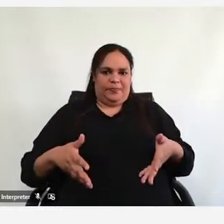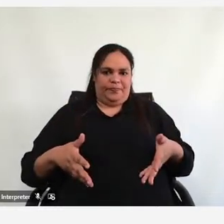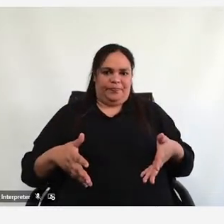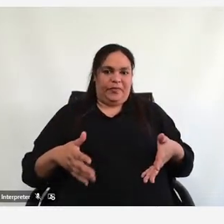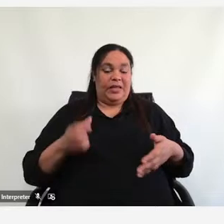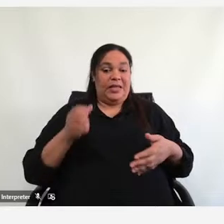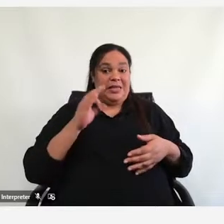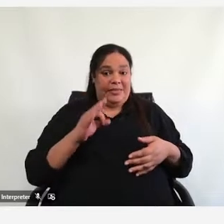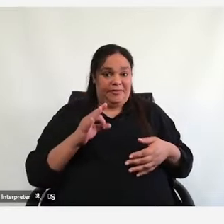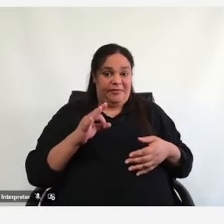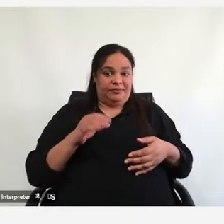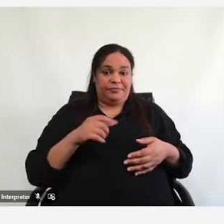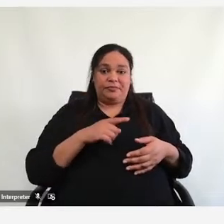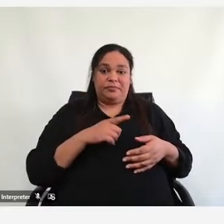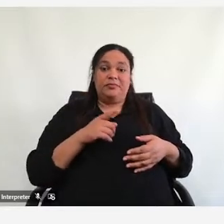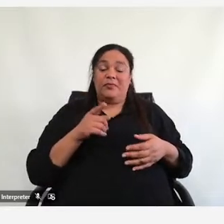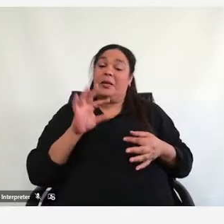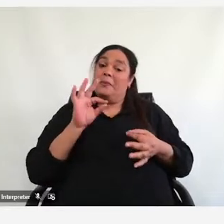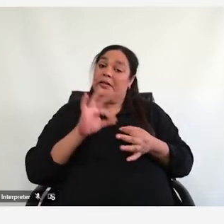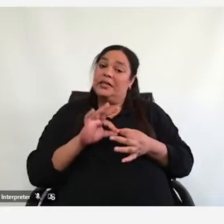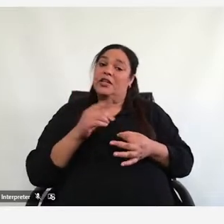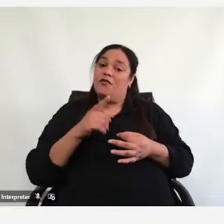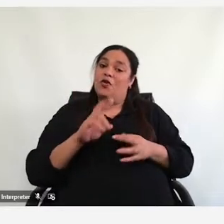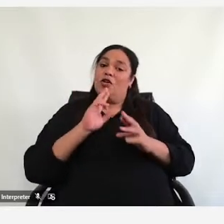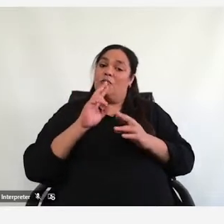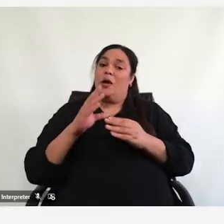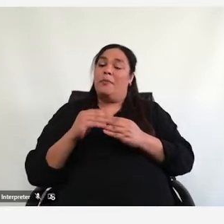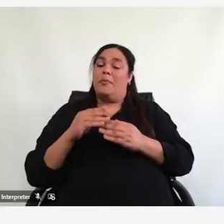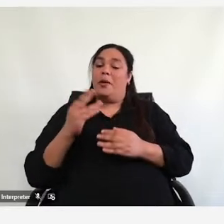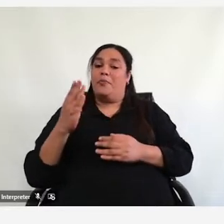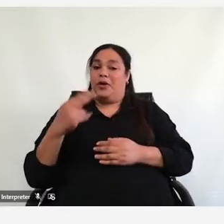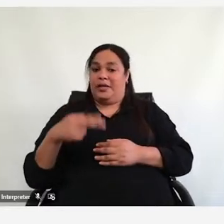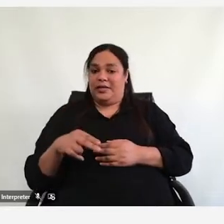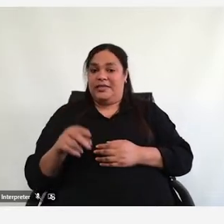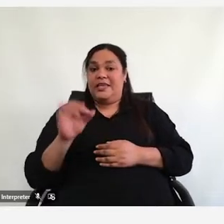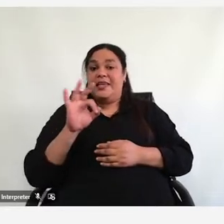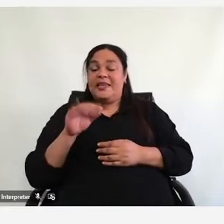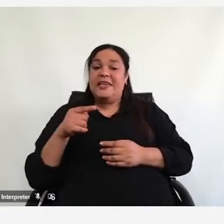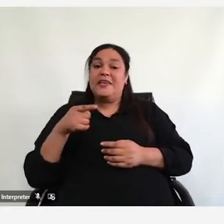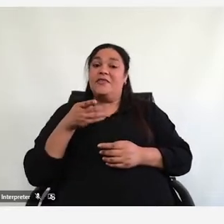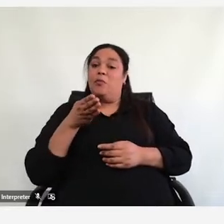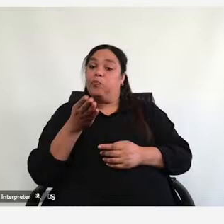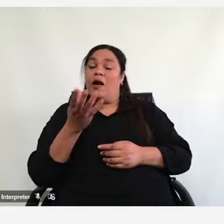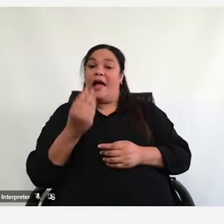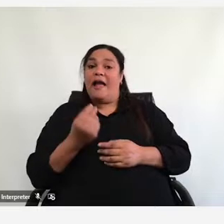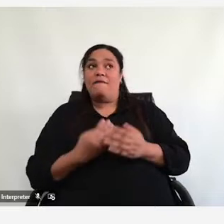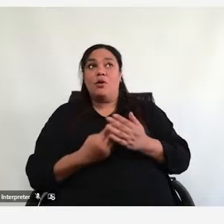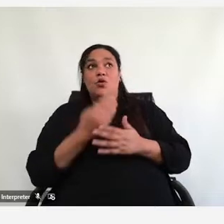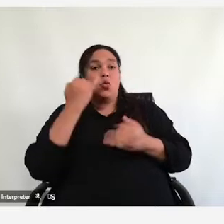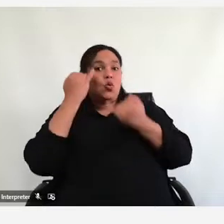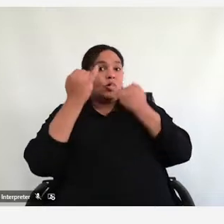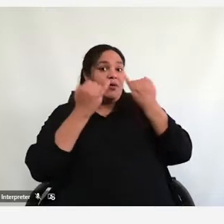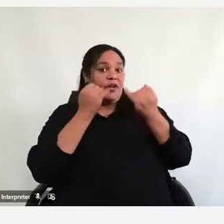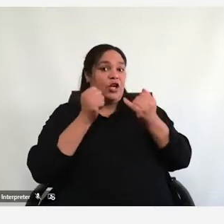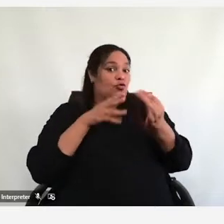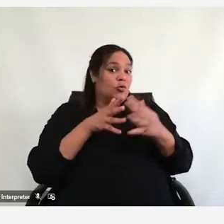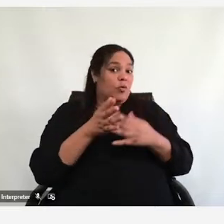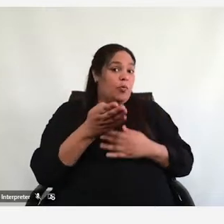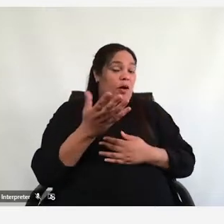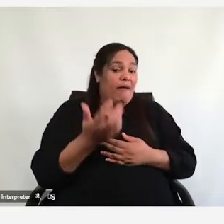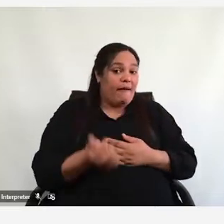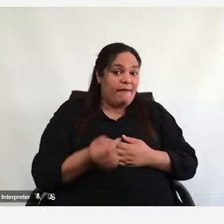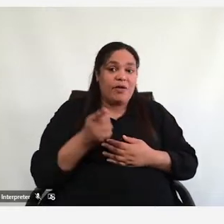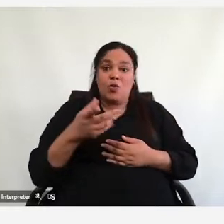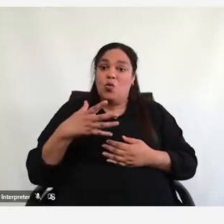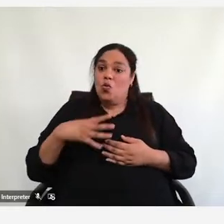If there, and this is particularly to respond to Member Brinke's, if there is a new innovation in transparency that you